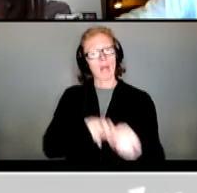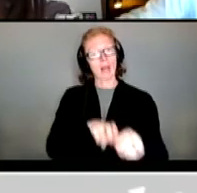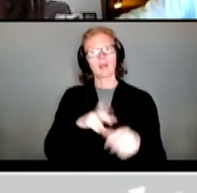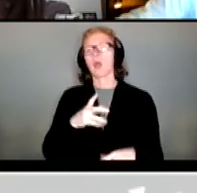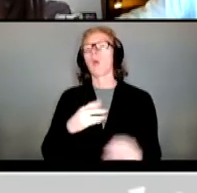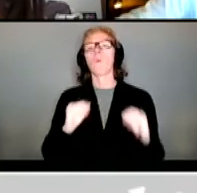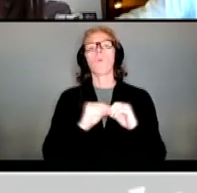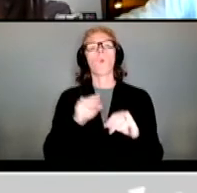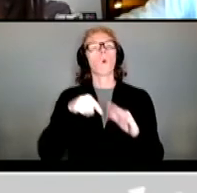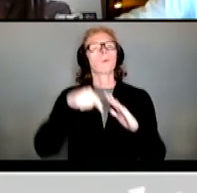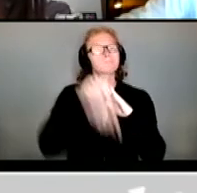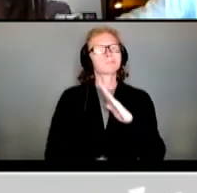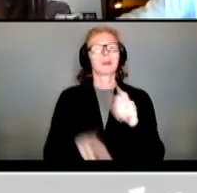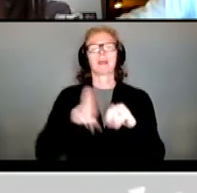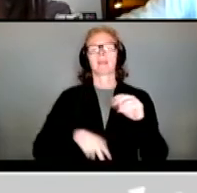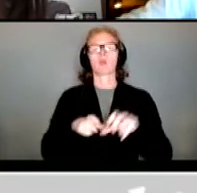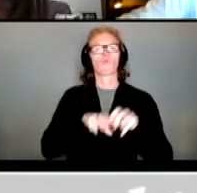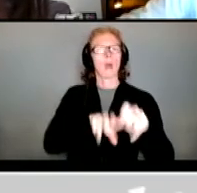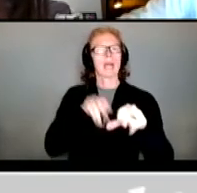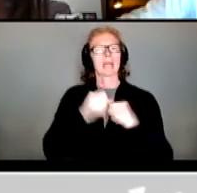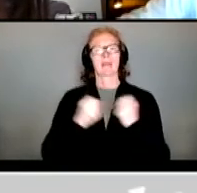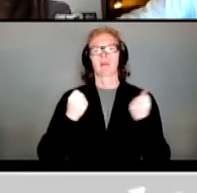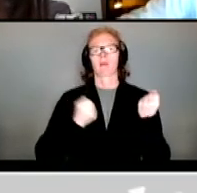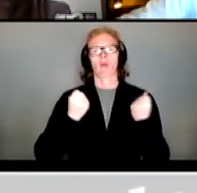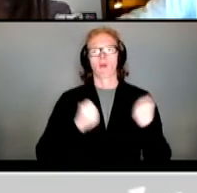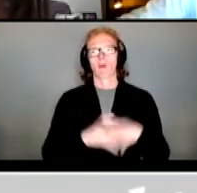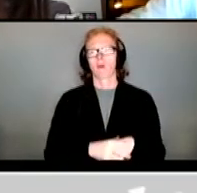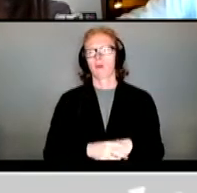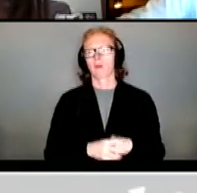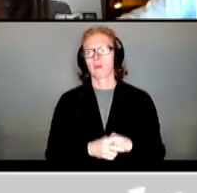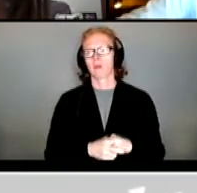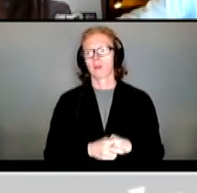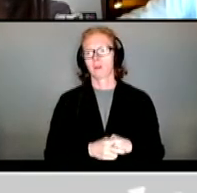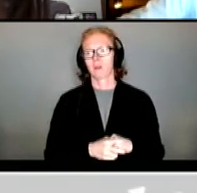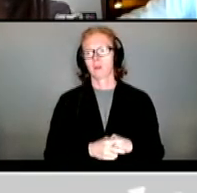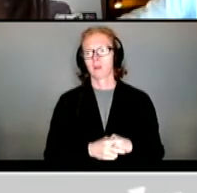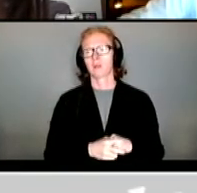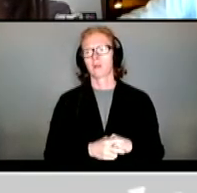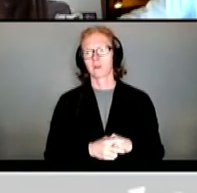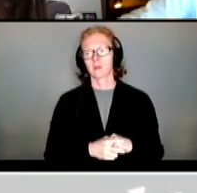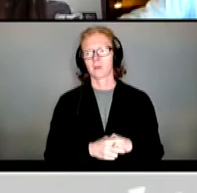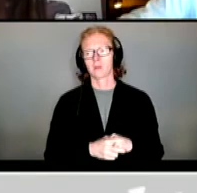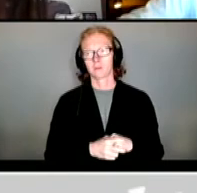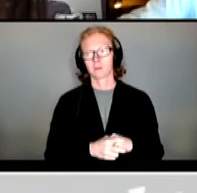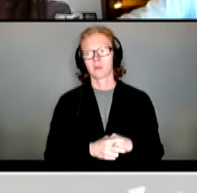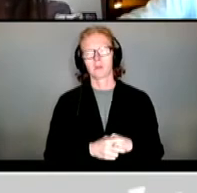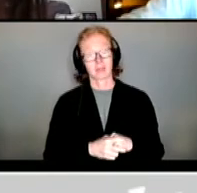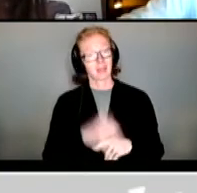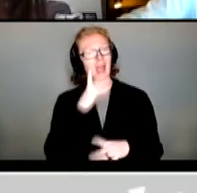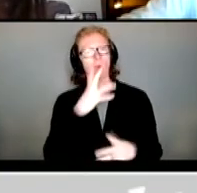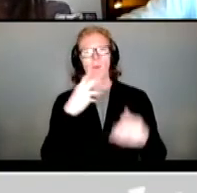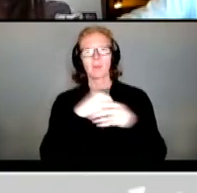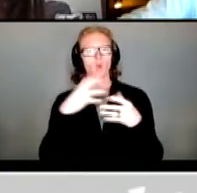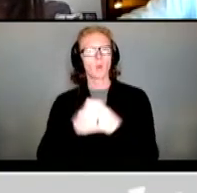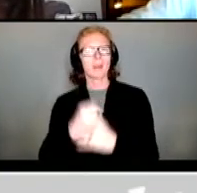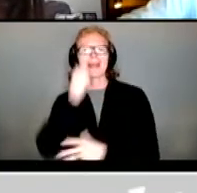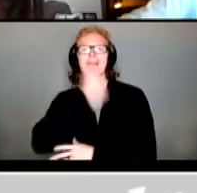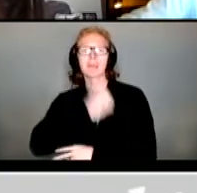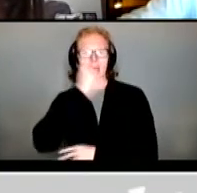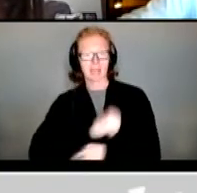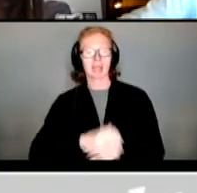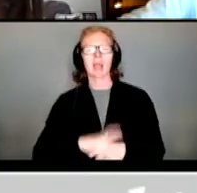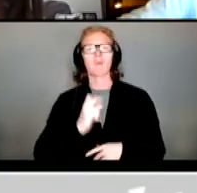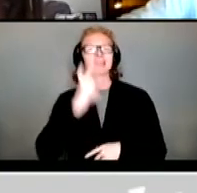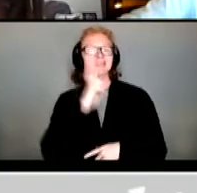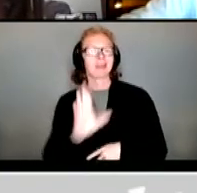just ride-alongs. You know, I want to look at this. I want to see this organically being incorporated every day in their